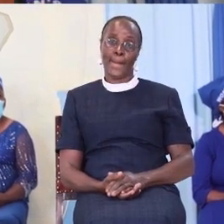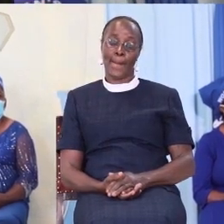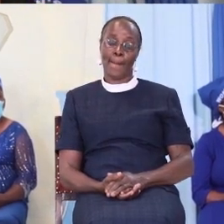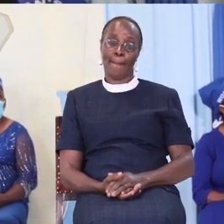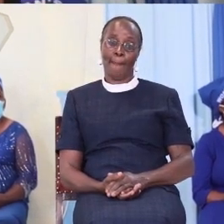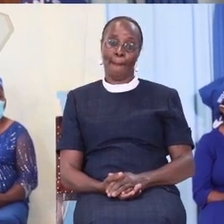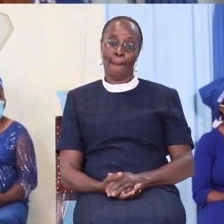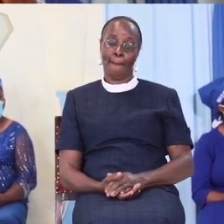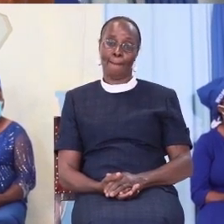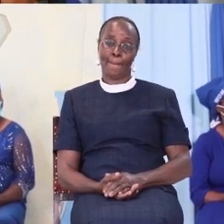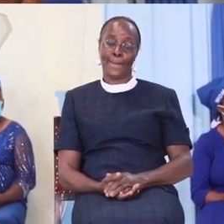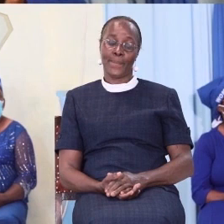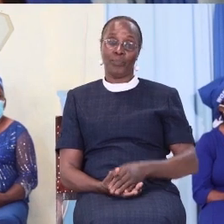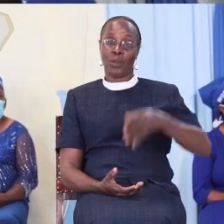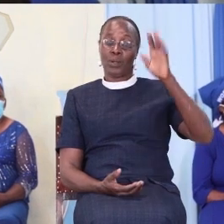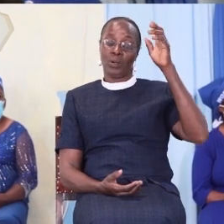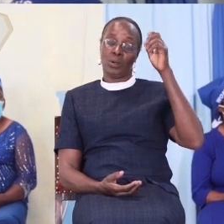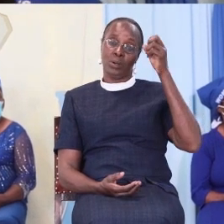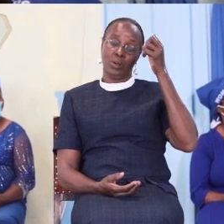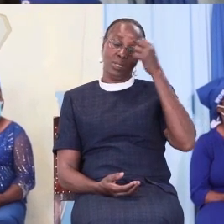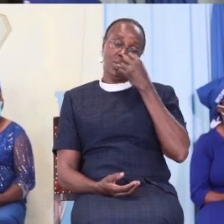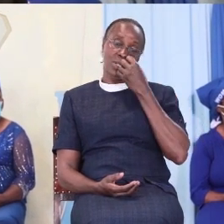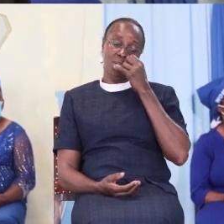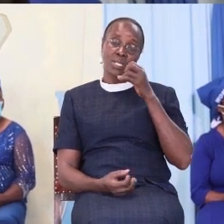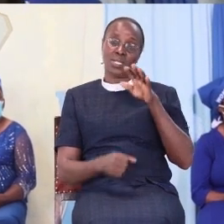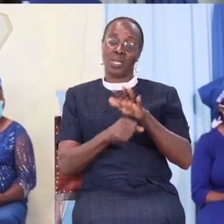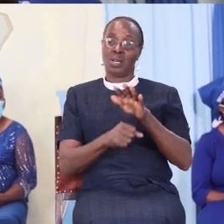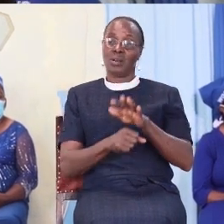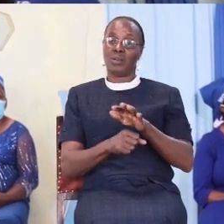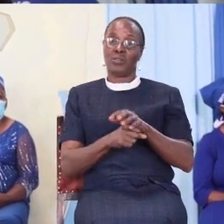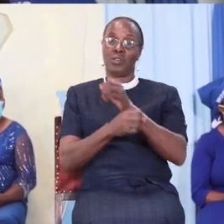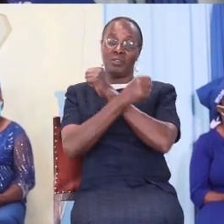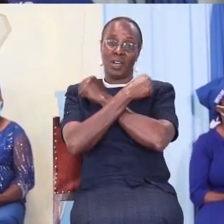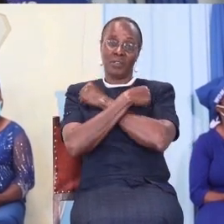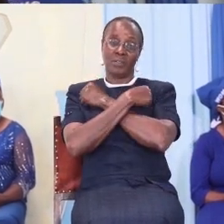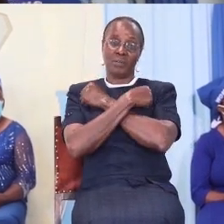Because he's filled with love, he is filled with kindness.